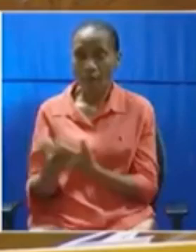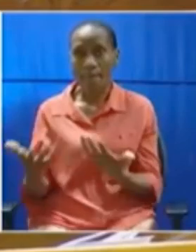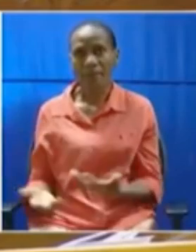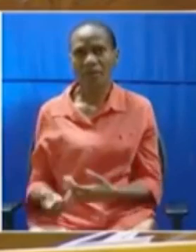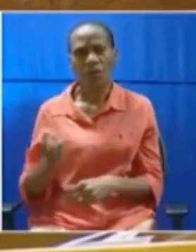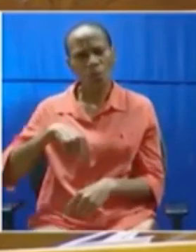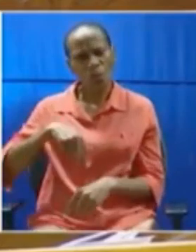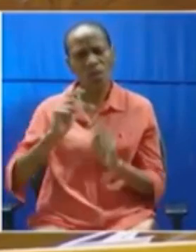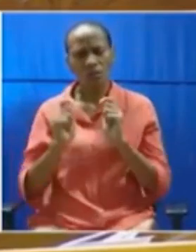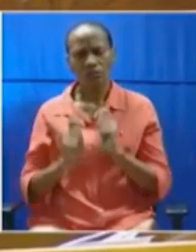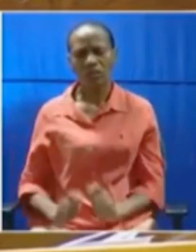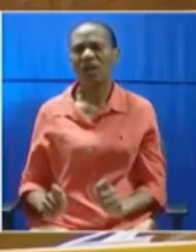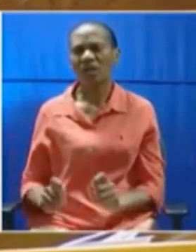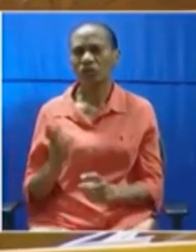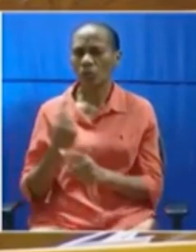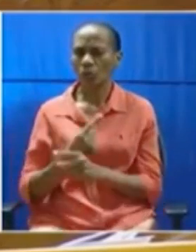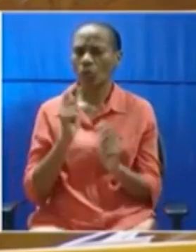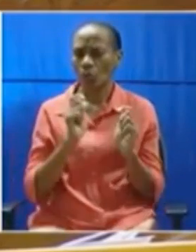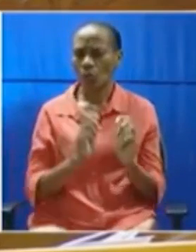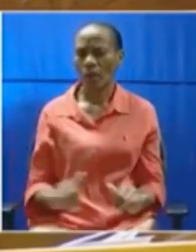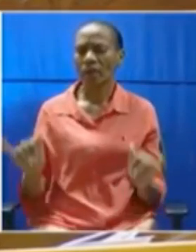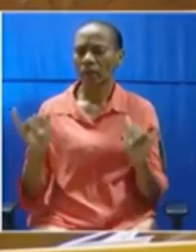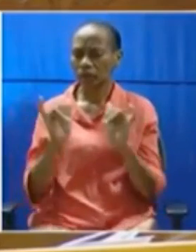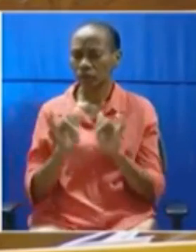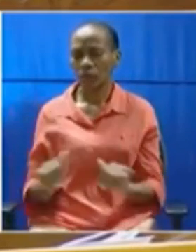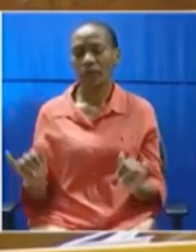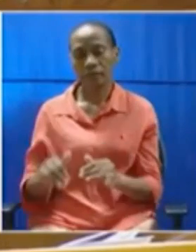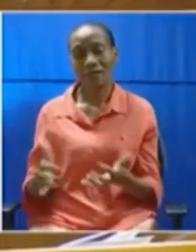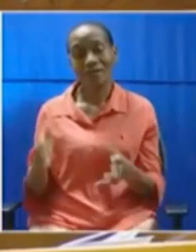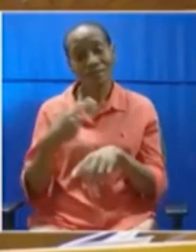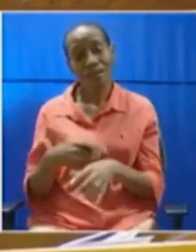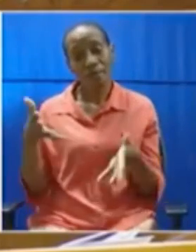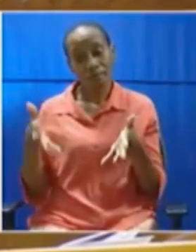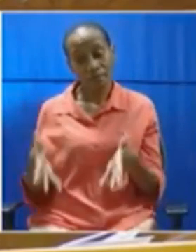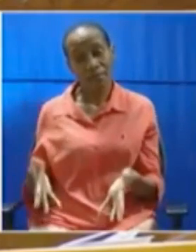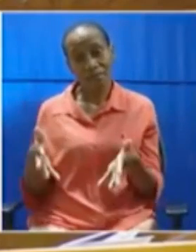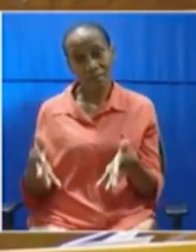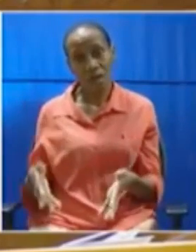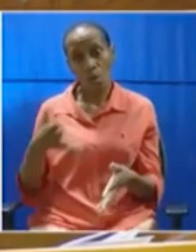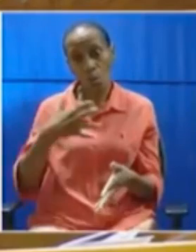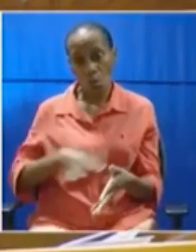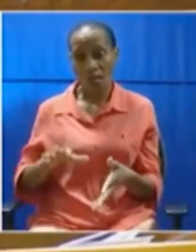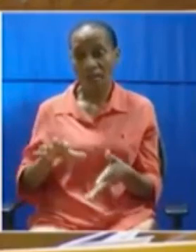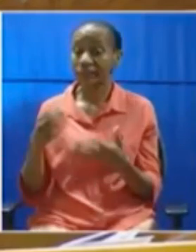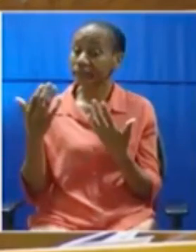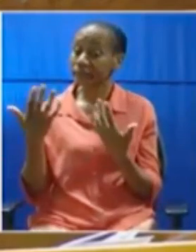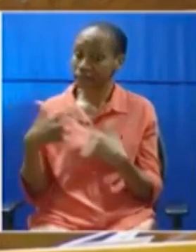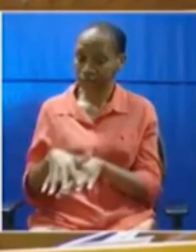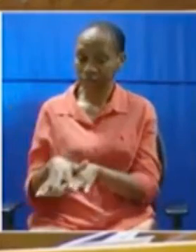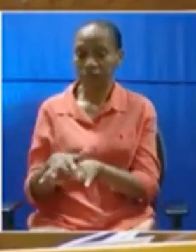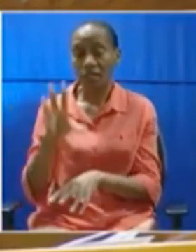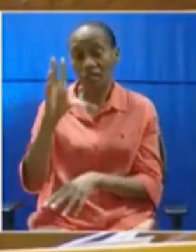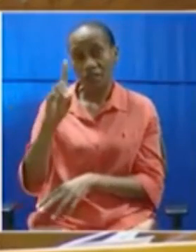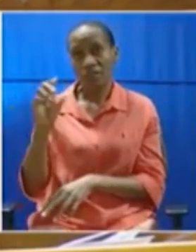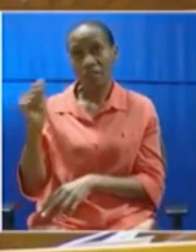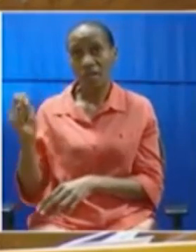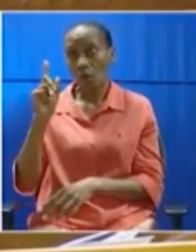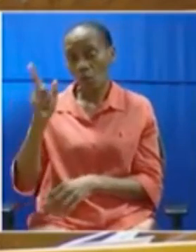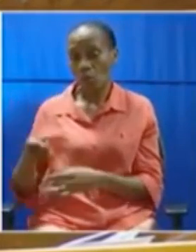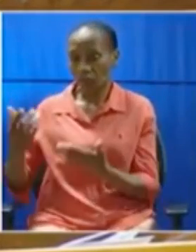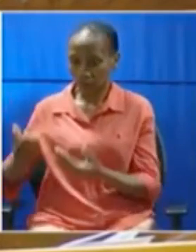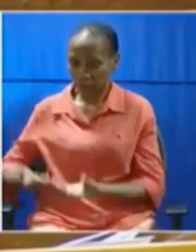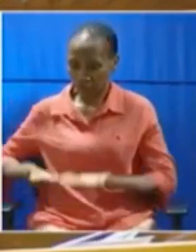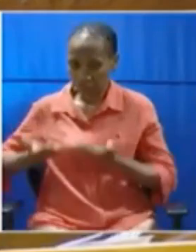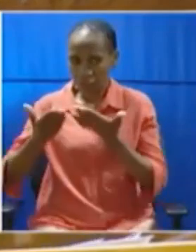tired of waiting, Mr. President. We now need that action. And the Democratic Alliance will deliver that in